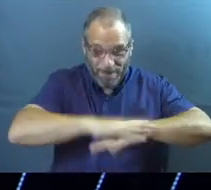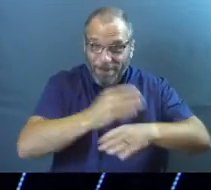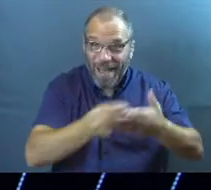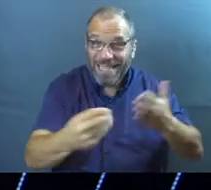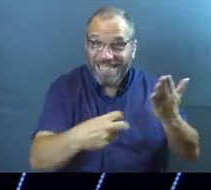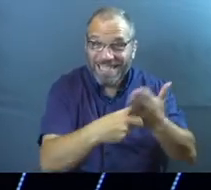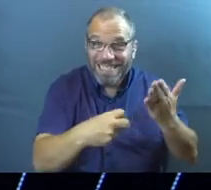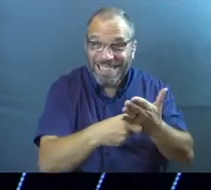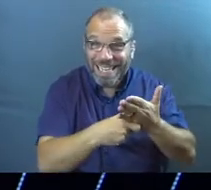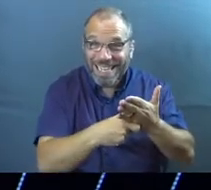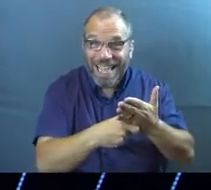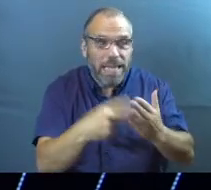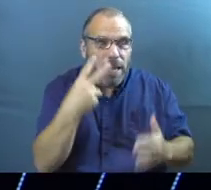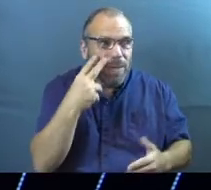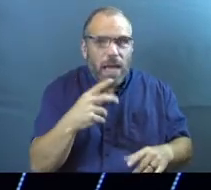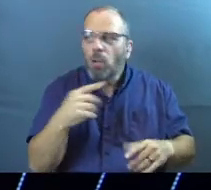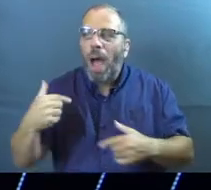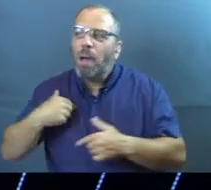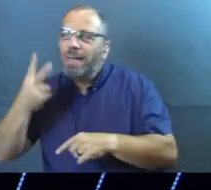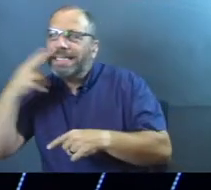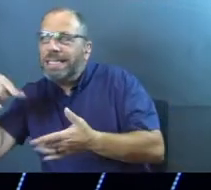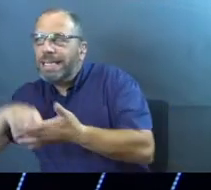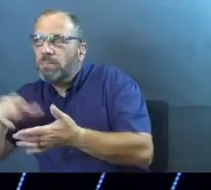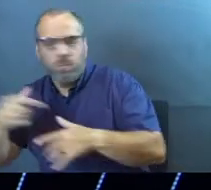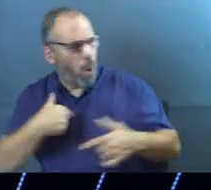buy their tickets and they all want to see a different movie?